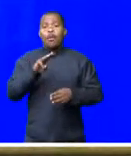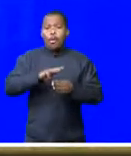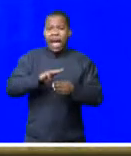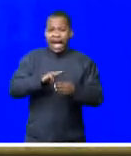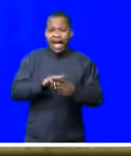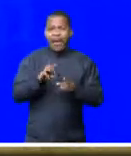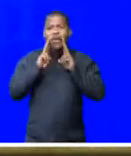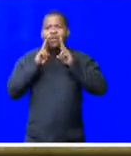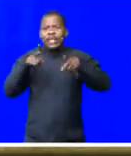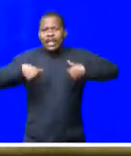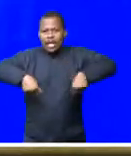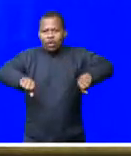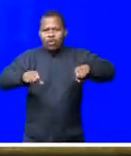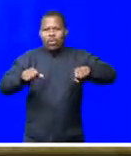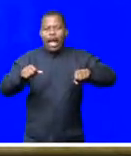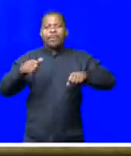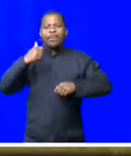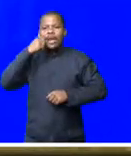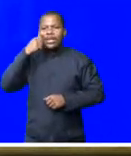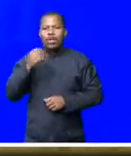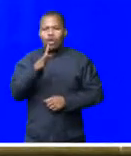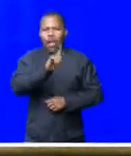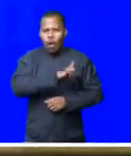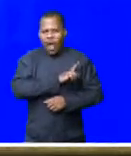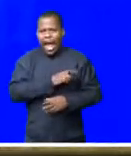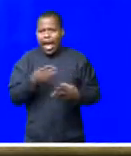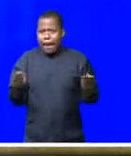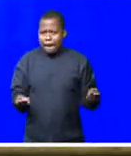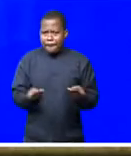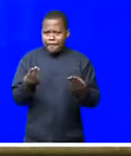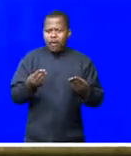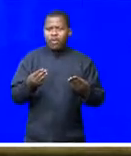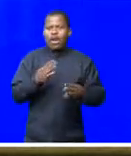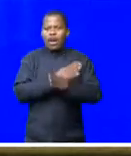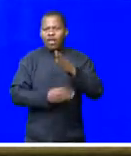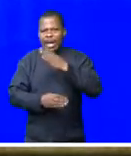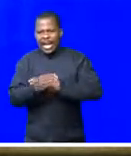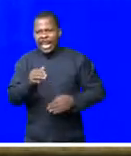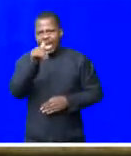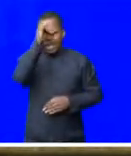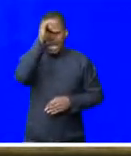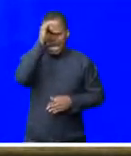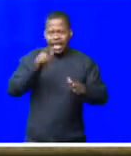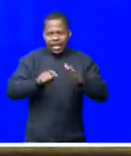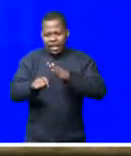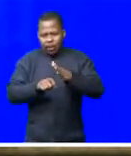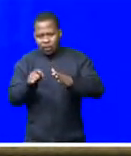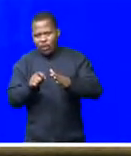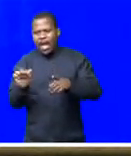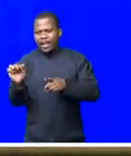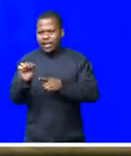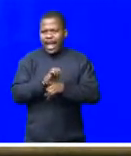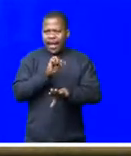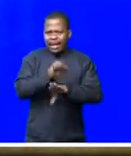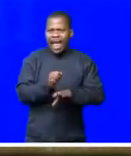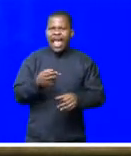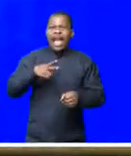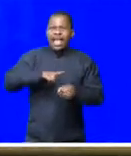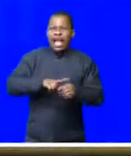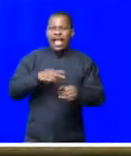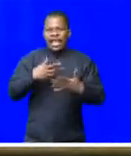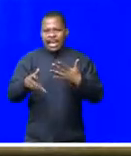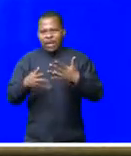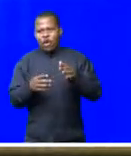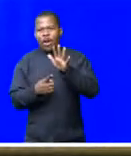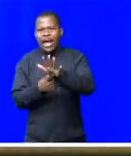ngaphansi kwalenkundla ngamakhono okudiphilisa yaphinzeka yanikelela labakhubatekile ngetingubo tensipho nalokunye kubakhutsata